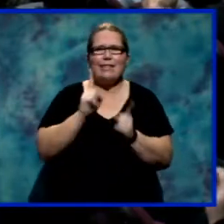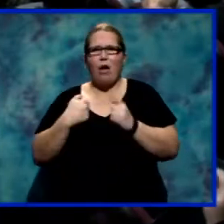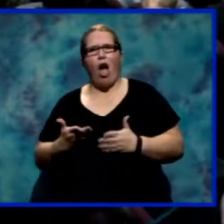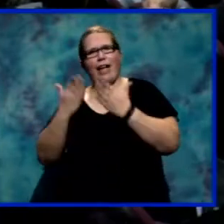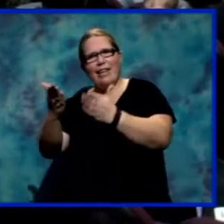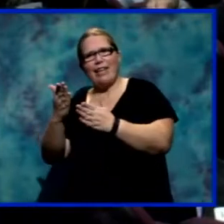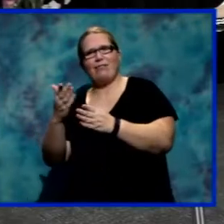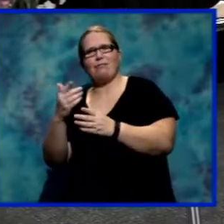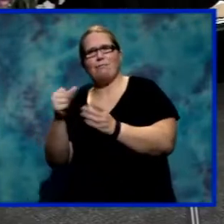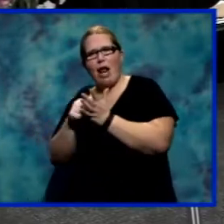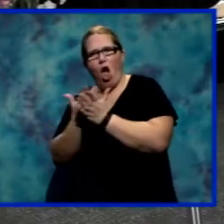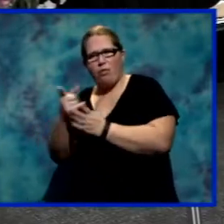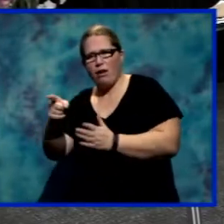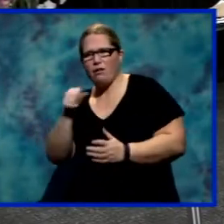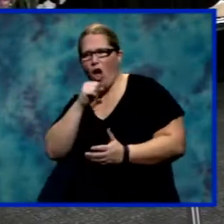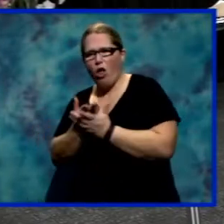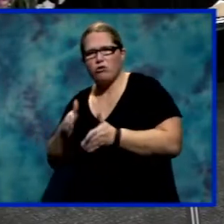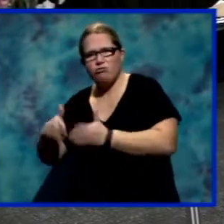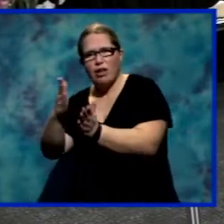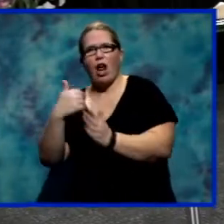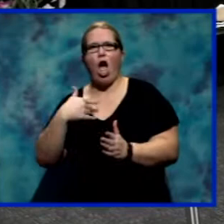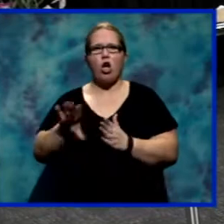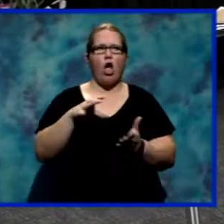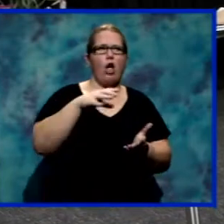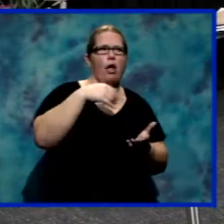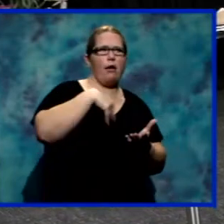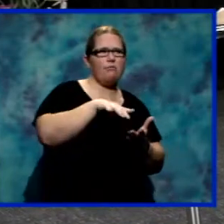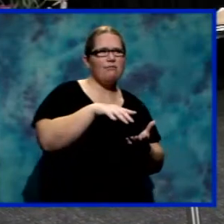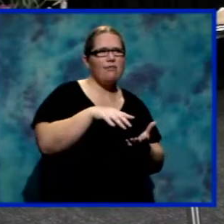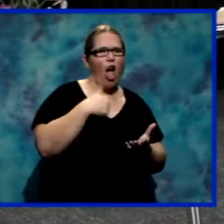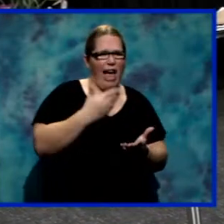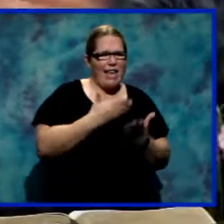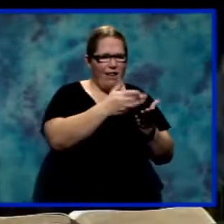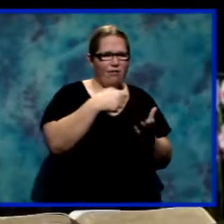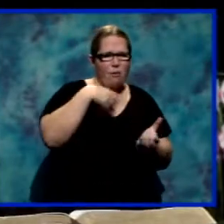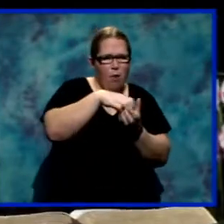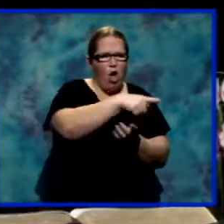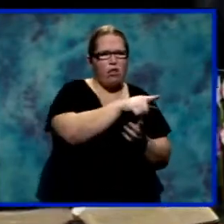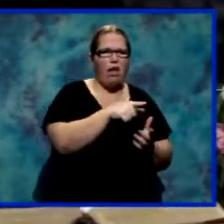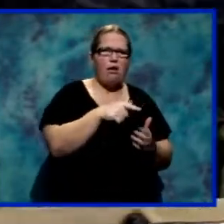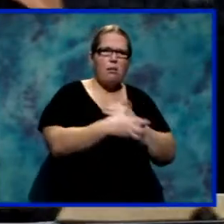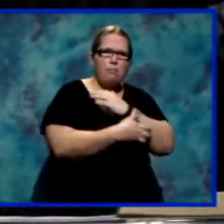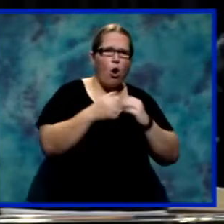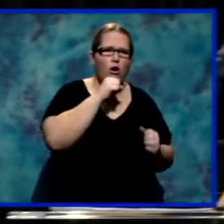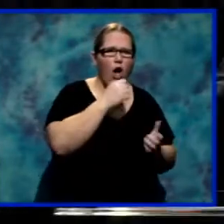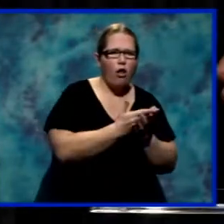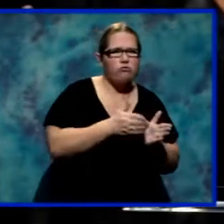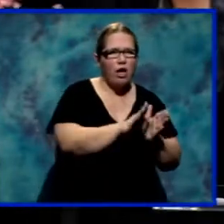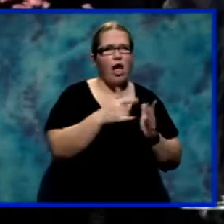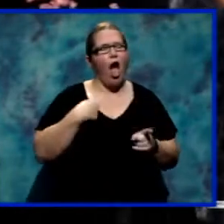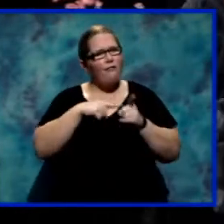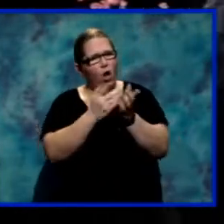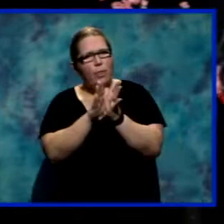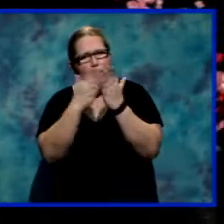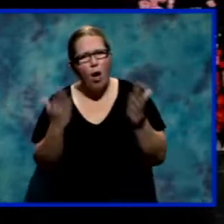the guy on the street on my way to work so he can go to McDonald's and get a burger for breakfast, that homeless guy. My heart's okay. Well, that's not what the Bible says, and I think